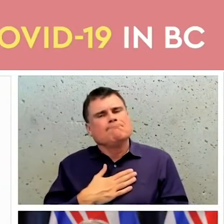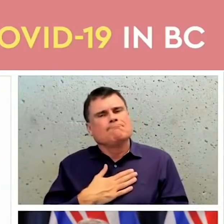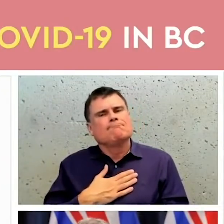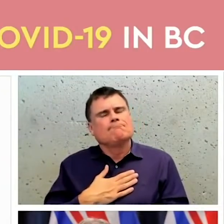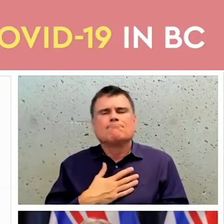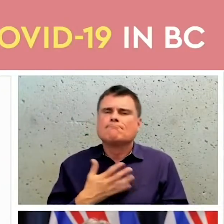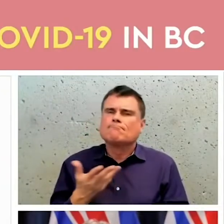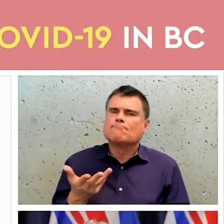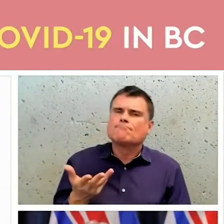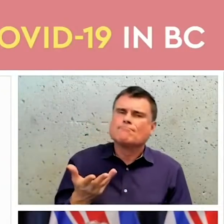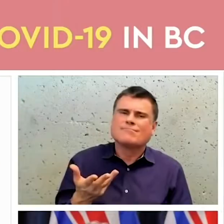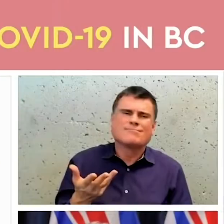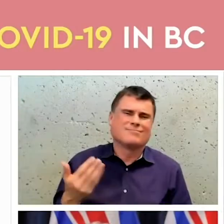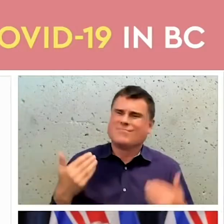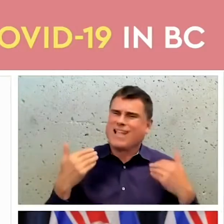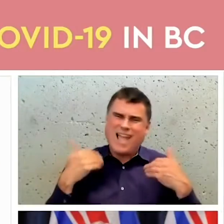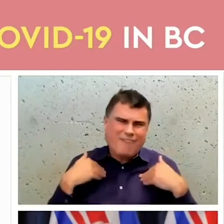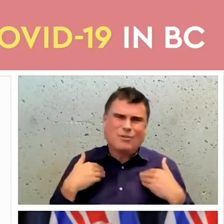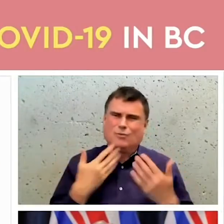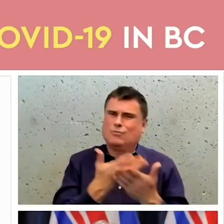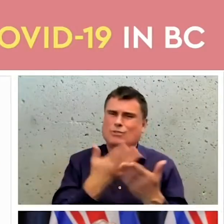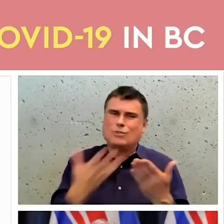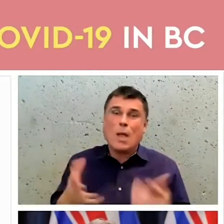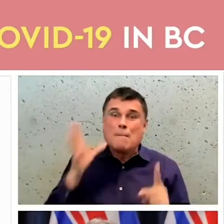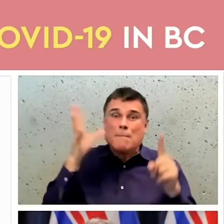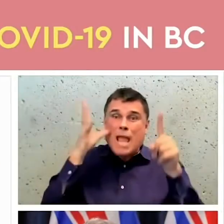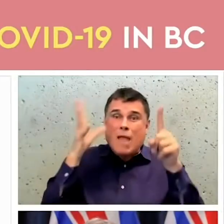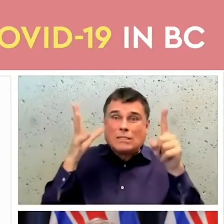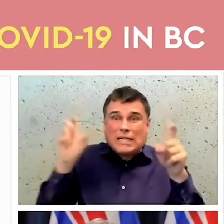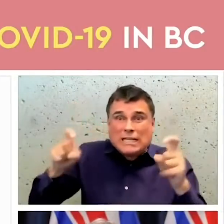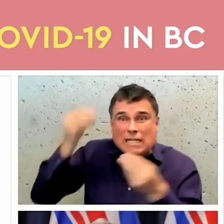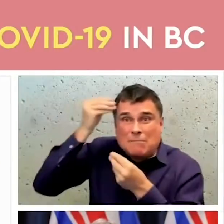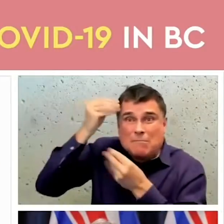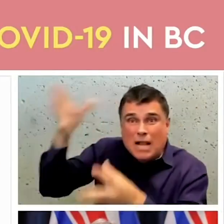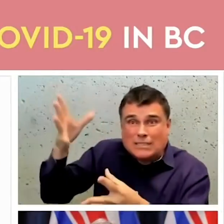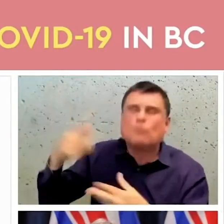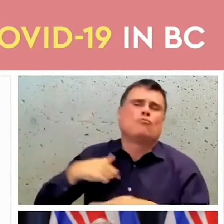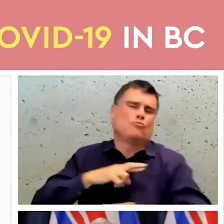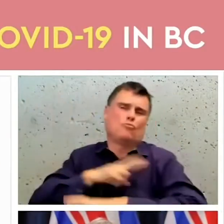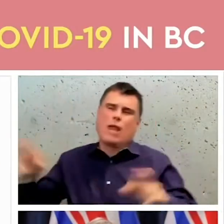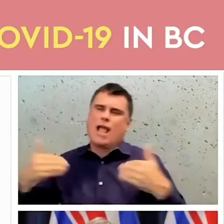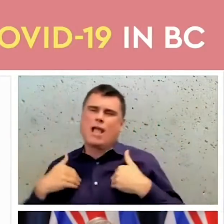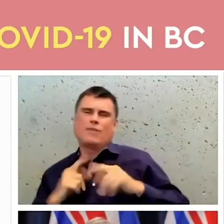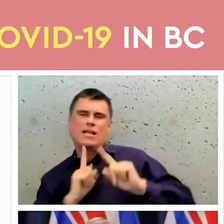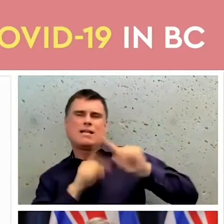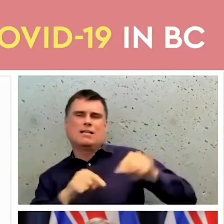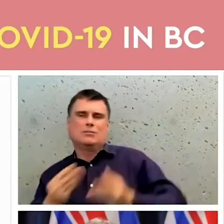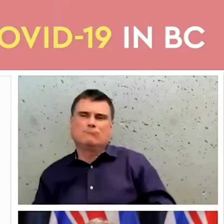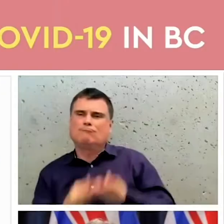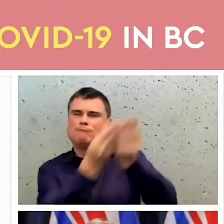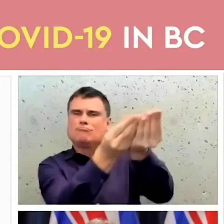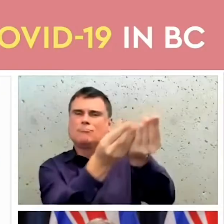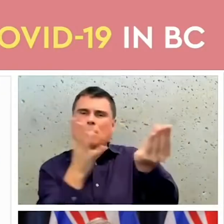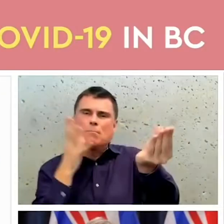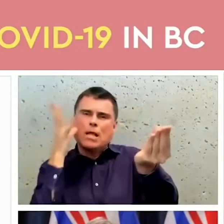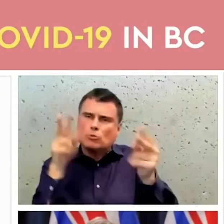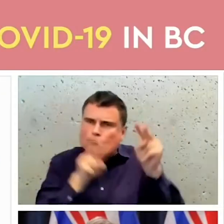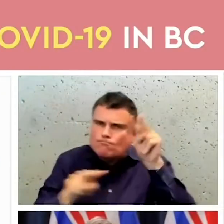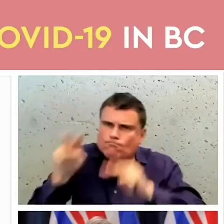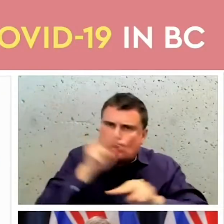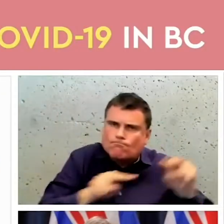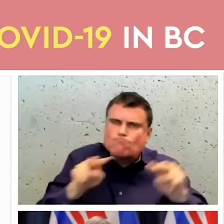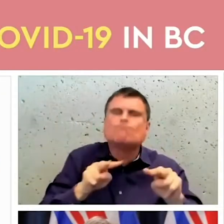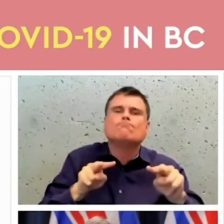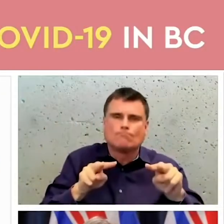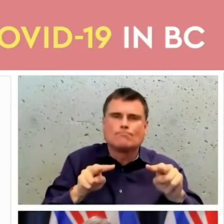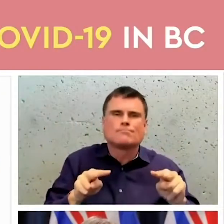there are the resources that parents have asked for out there. So I just want to thank you for today and just say we're very, very excited